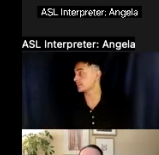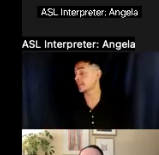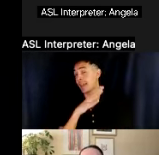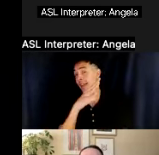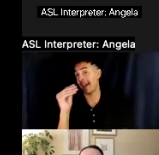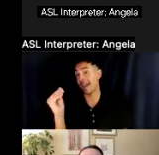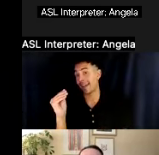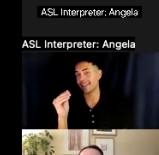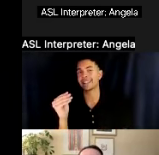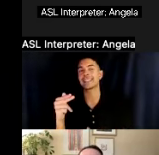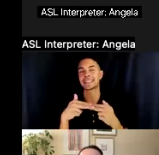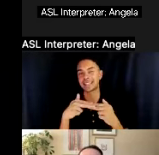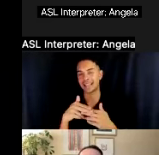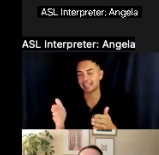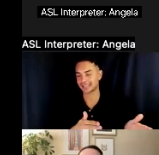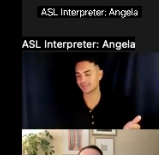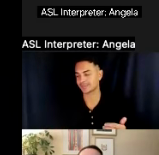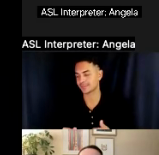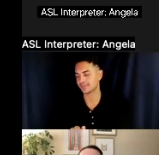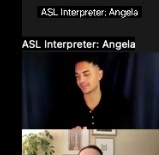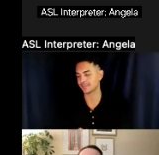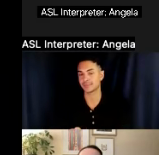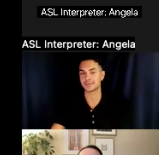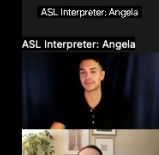And next slide, please.